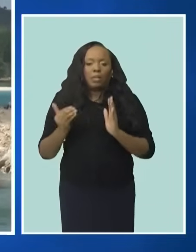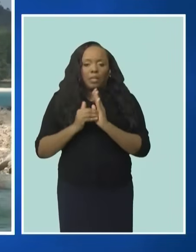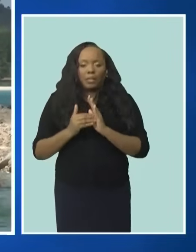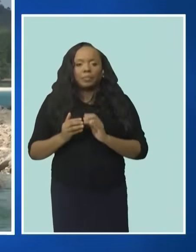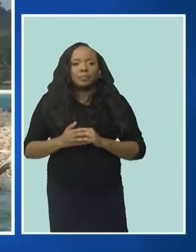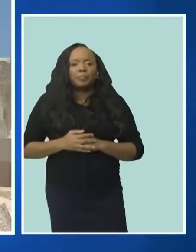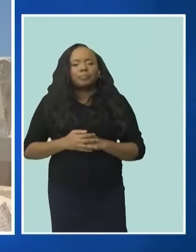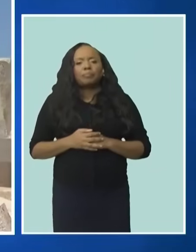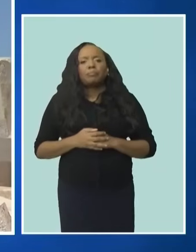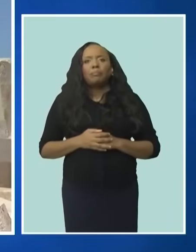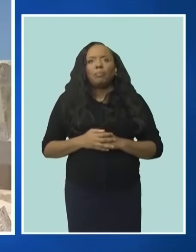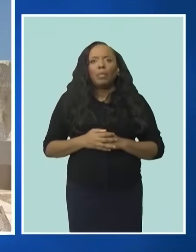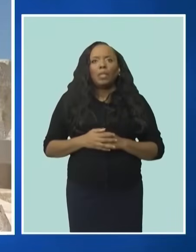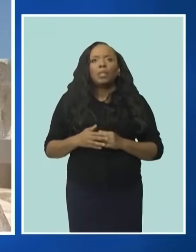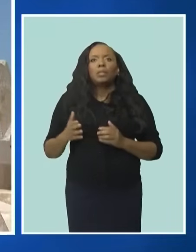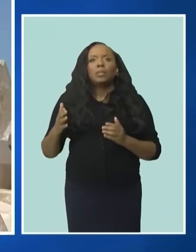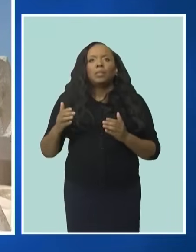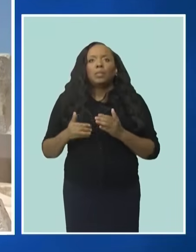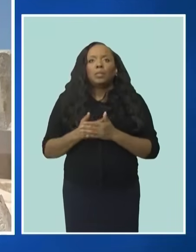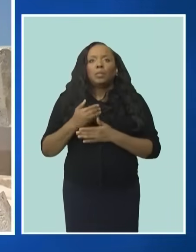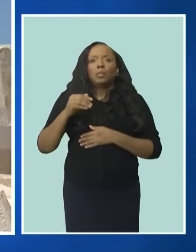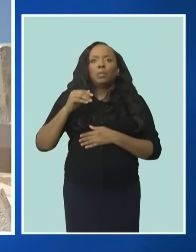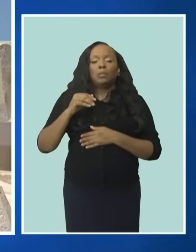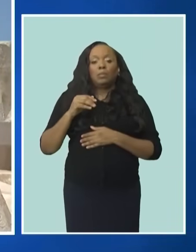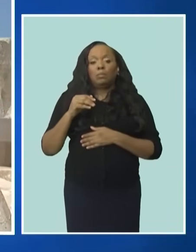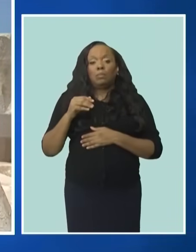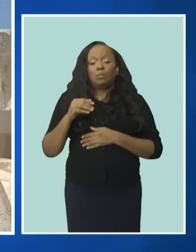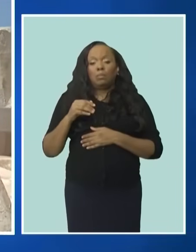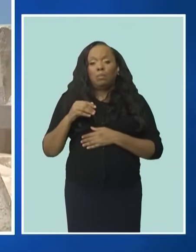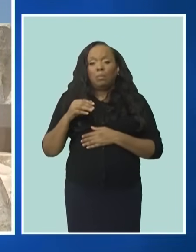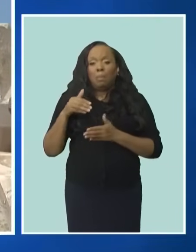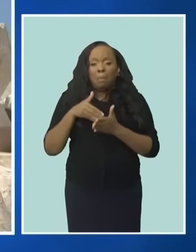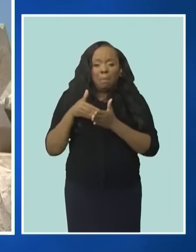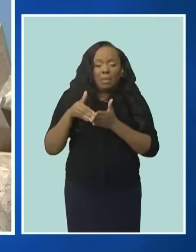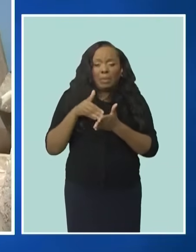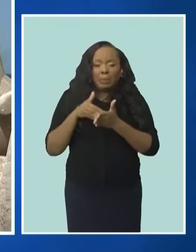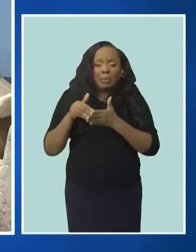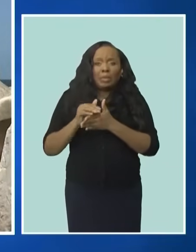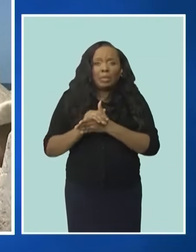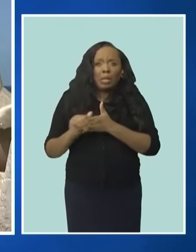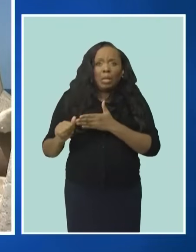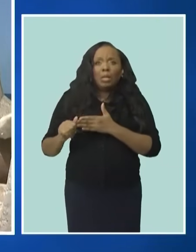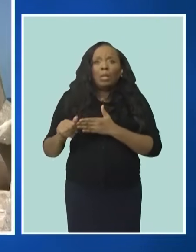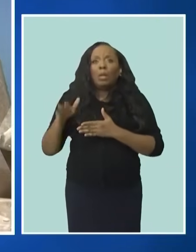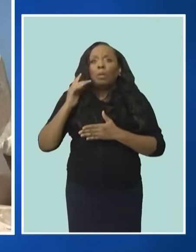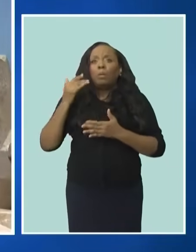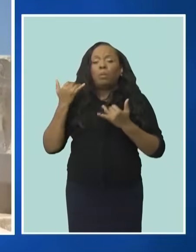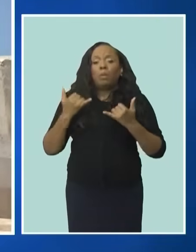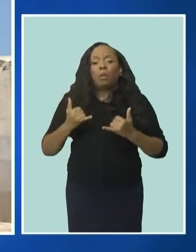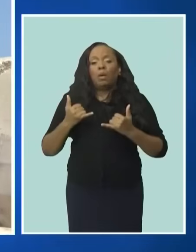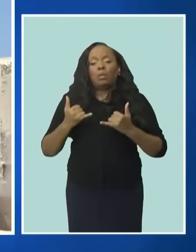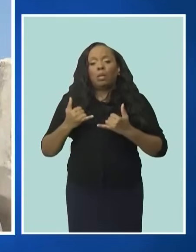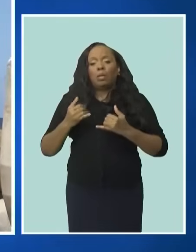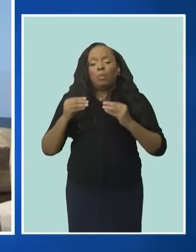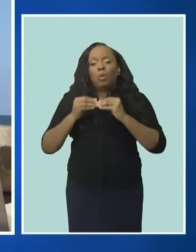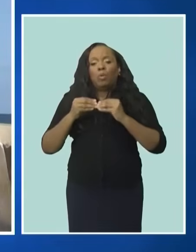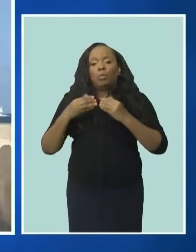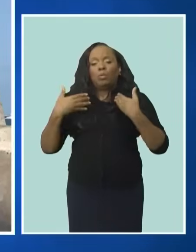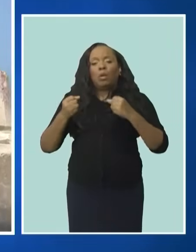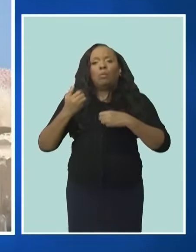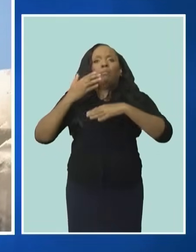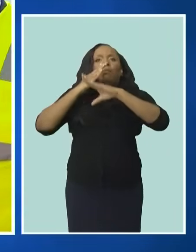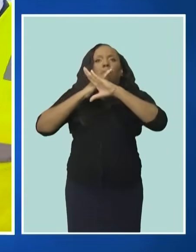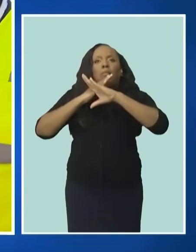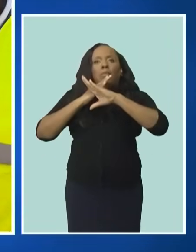Ford says that the new U.S. $15 million breakwater will have the capacity to withstand whipping waves from a Category 4